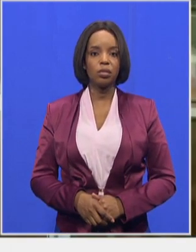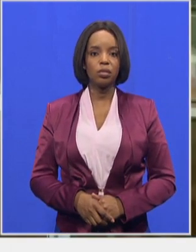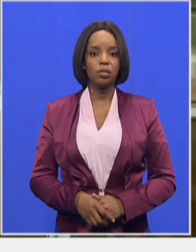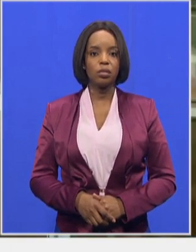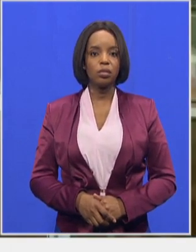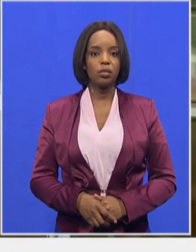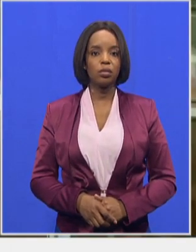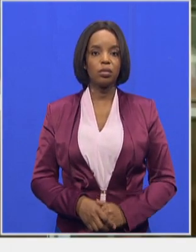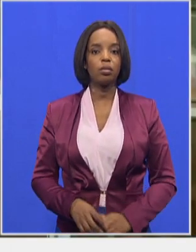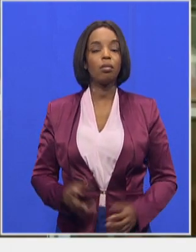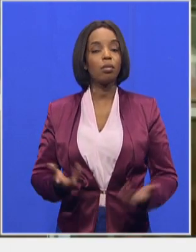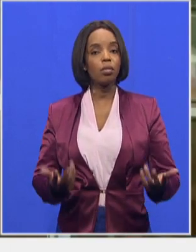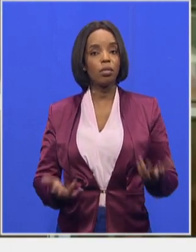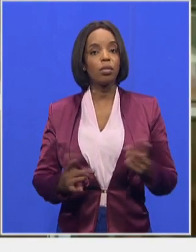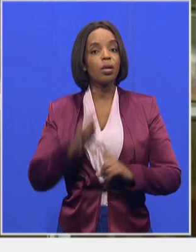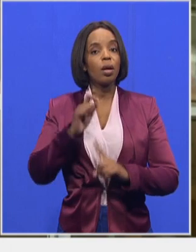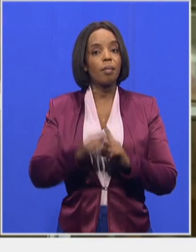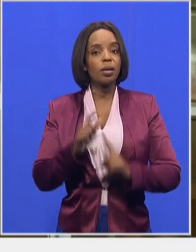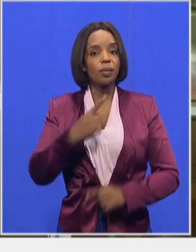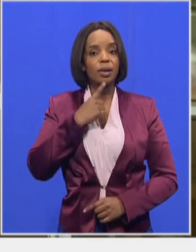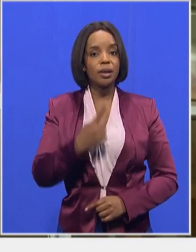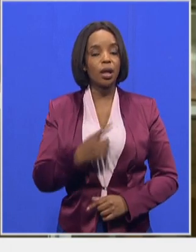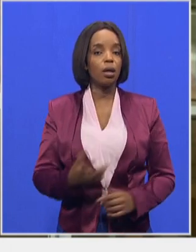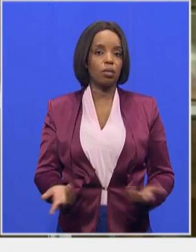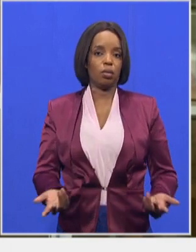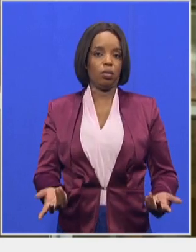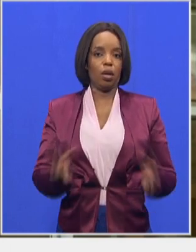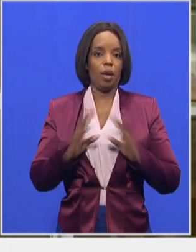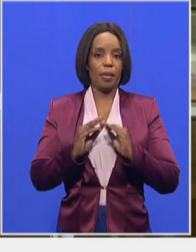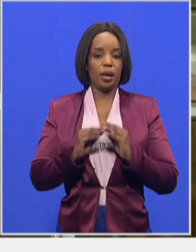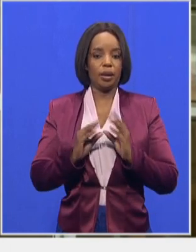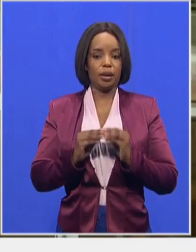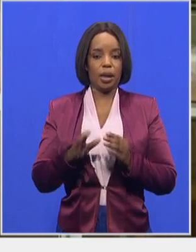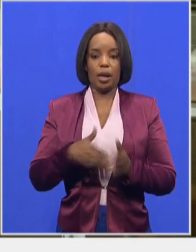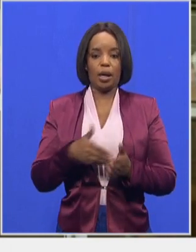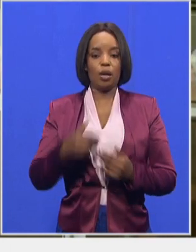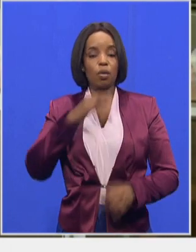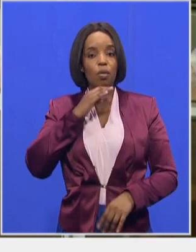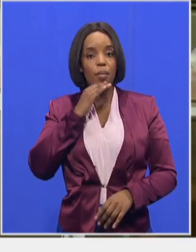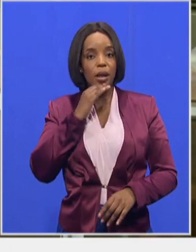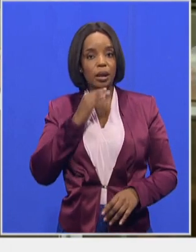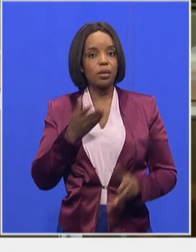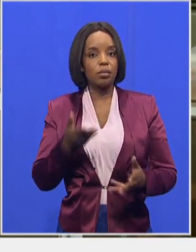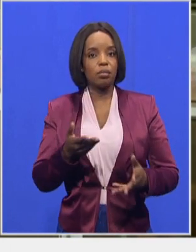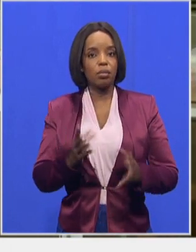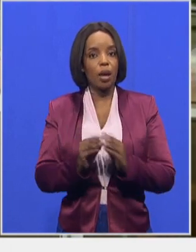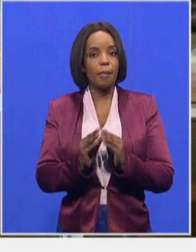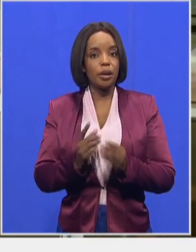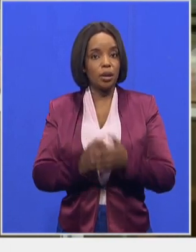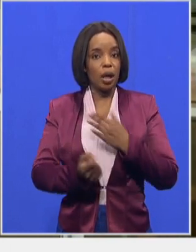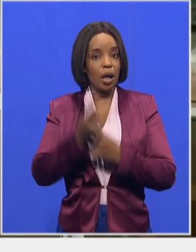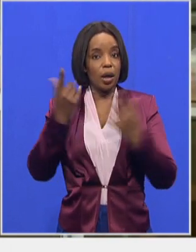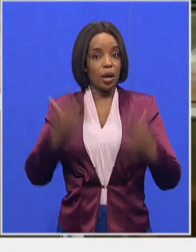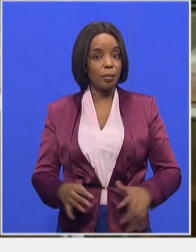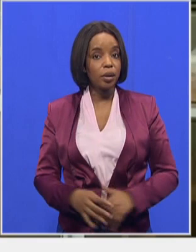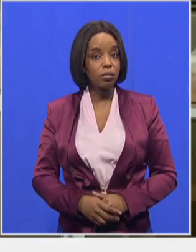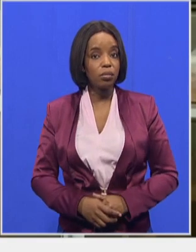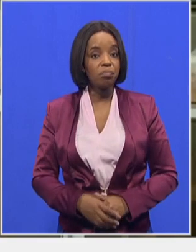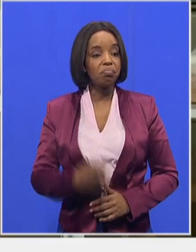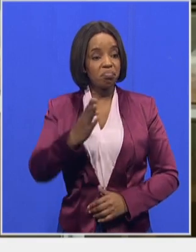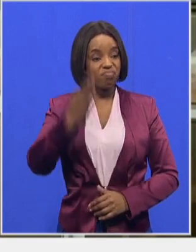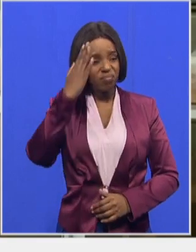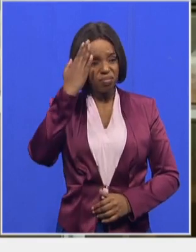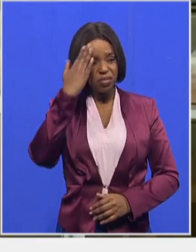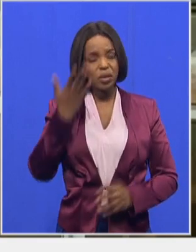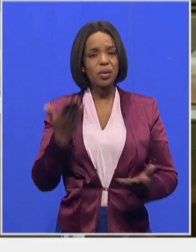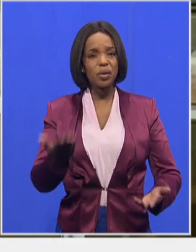Well, one would say without the minutes, did a meeting in fact take place? And you would know that with regards to the minutes, the